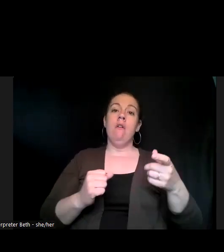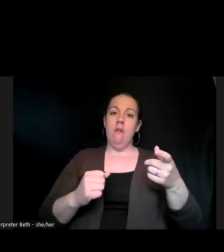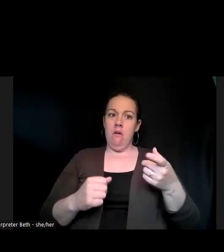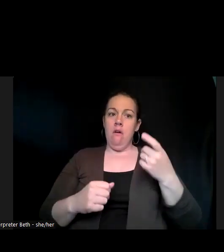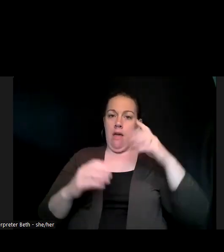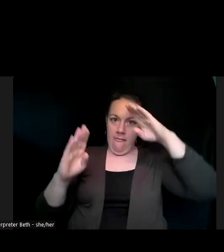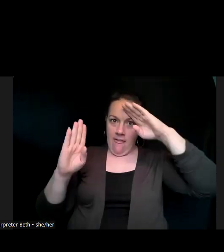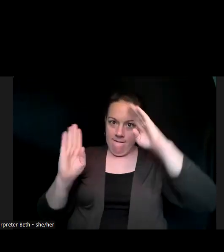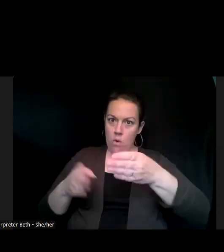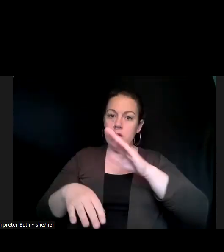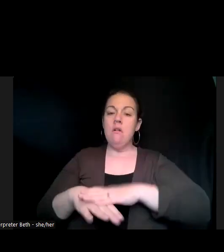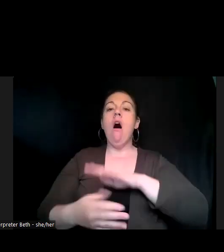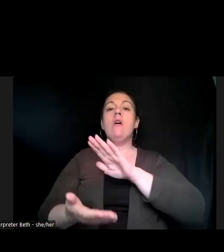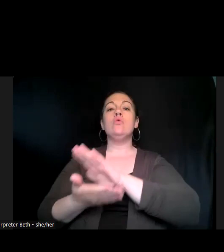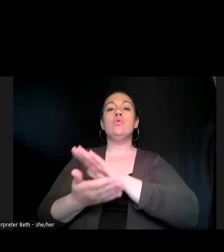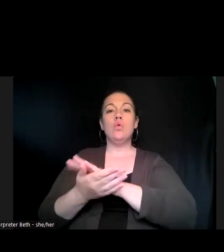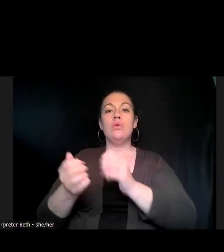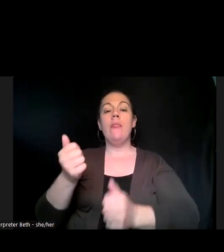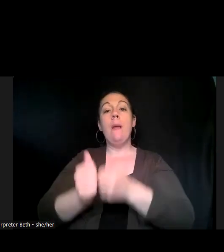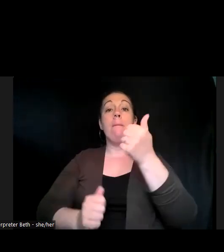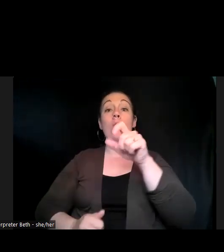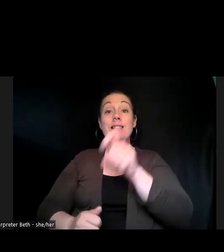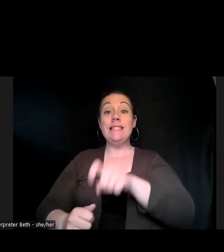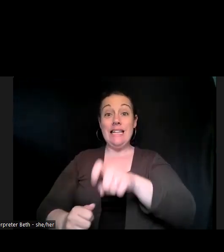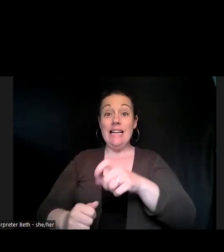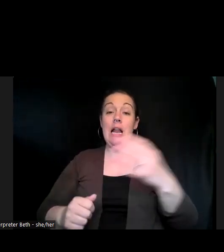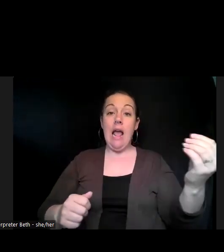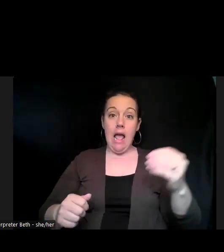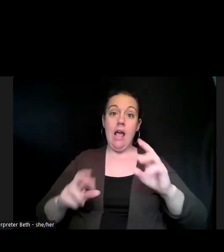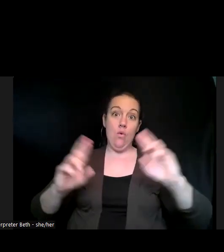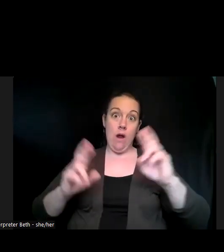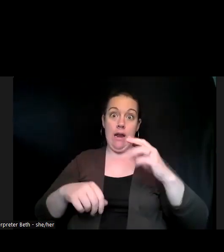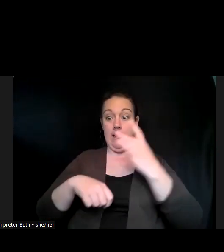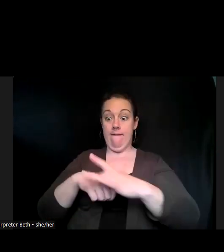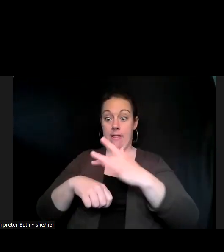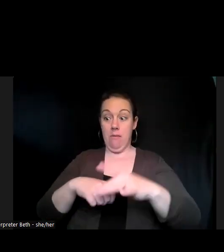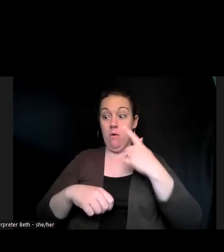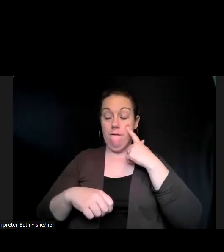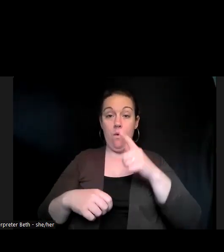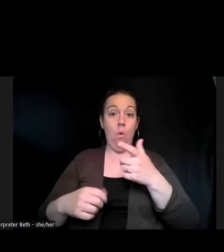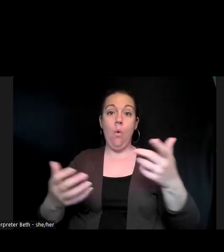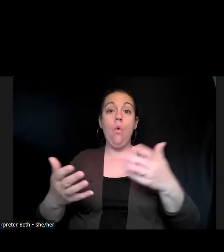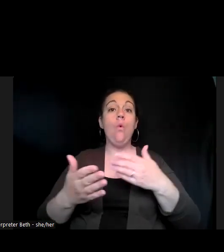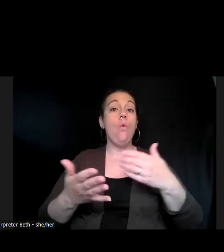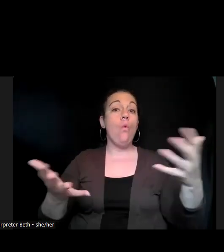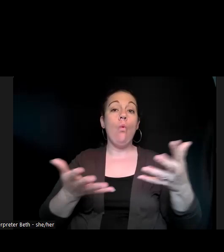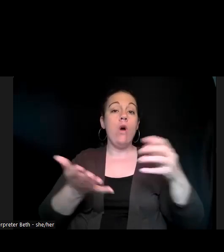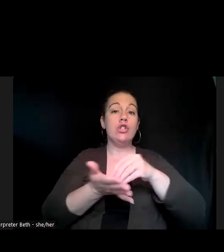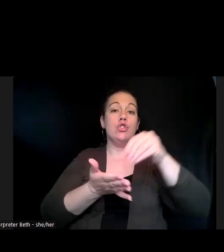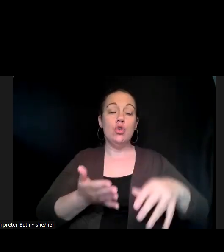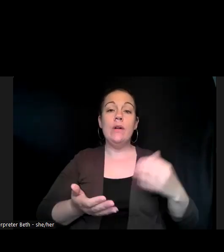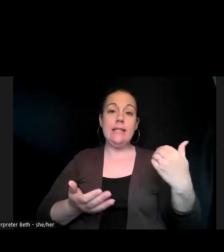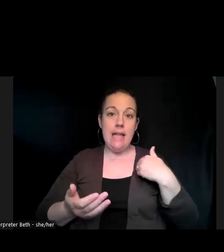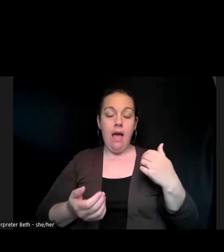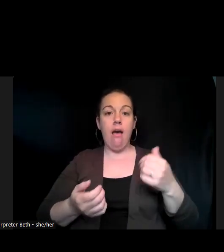also were able and ready to do that work. And then compared the results from each of those options to sort of see which one had the most